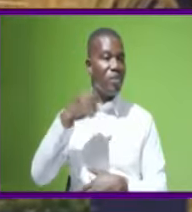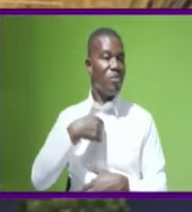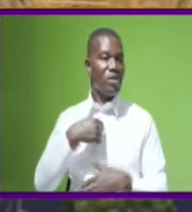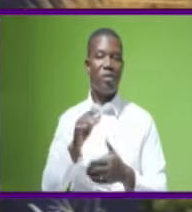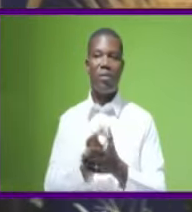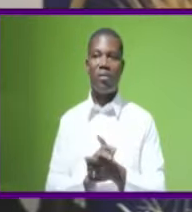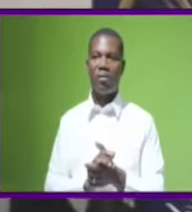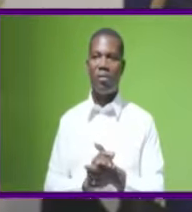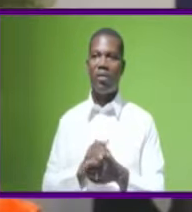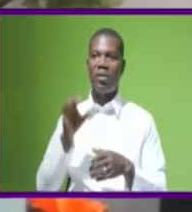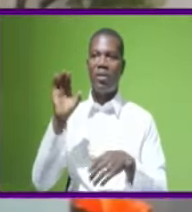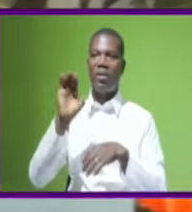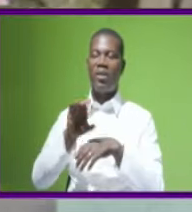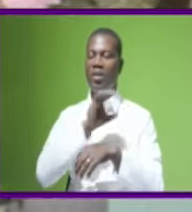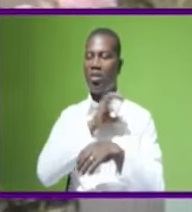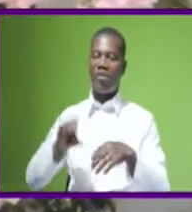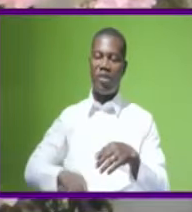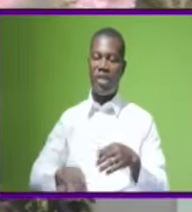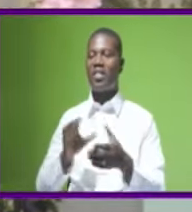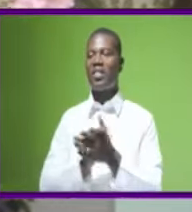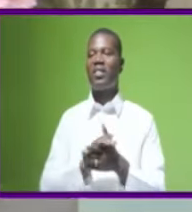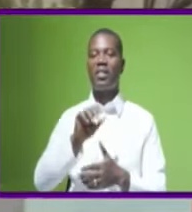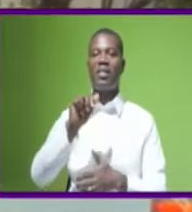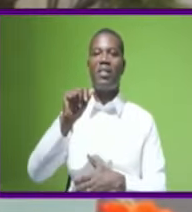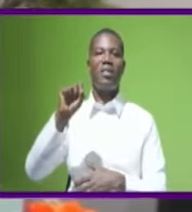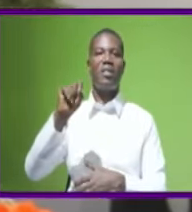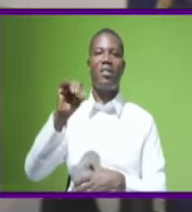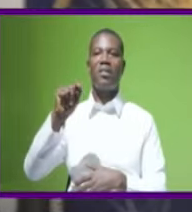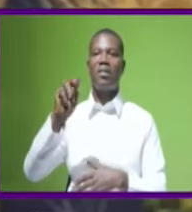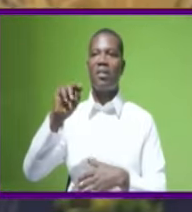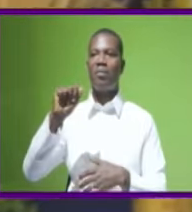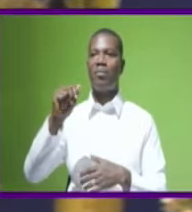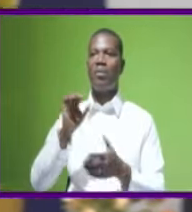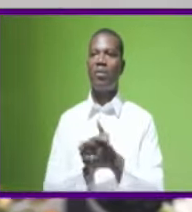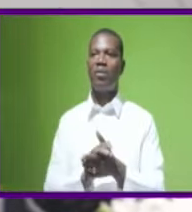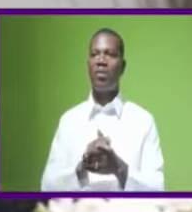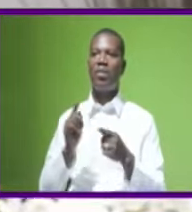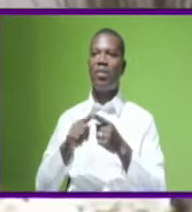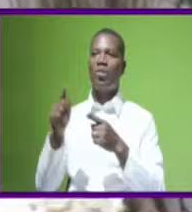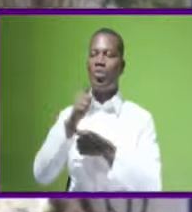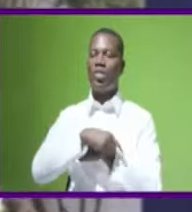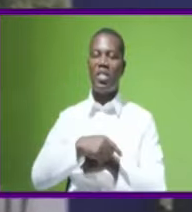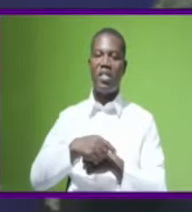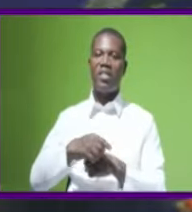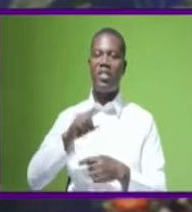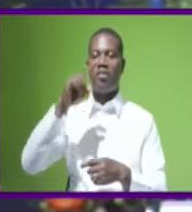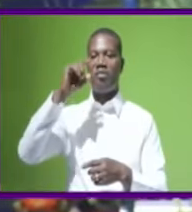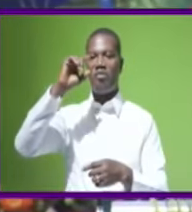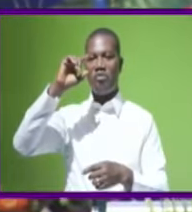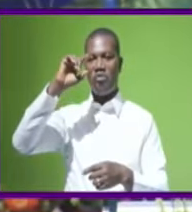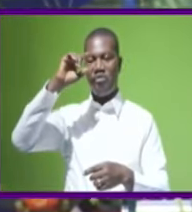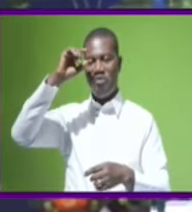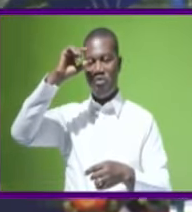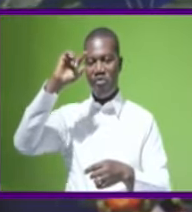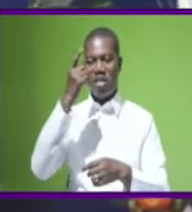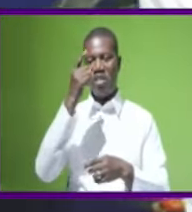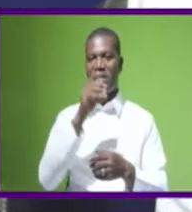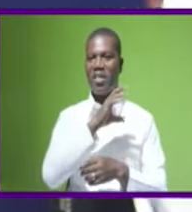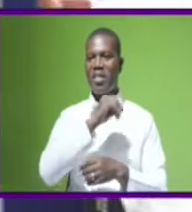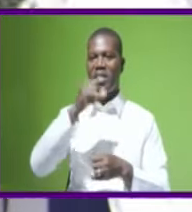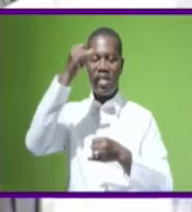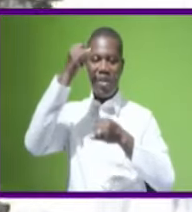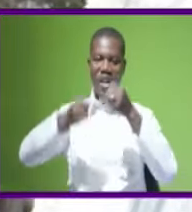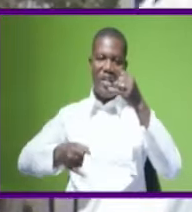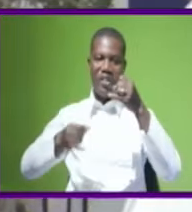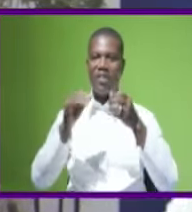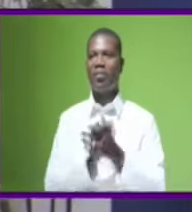Hallelujah. Church of Christ, Asiamah. Yes, Church of Christ, Asiamah. And your first. Today should be your and first. And your last.